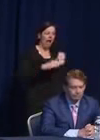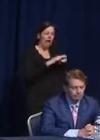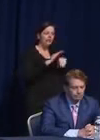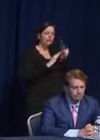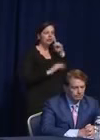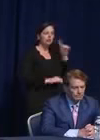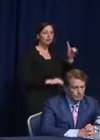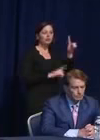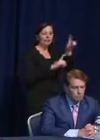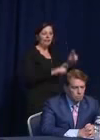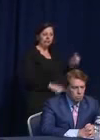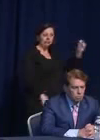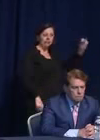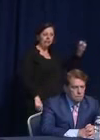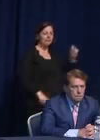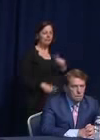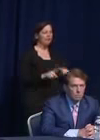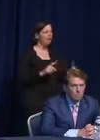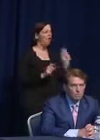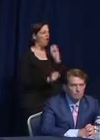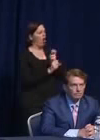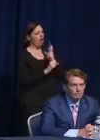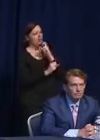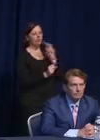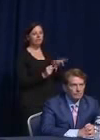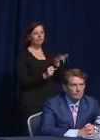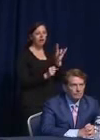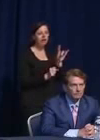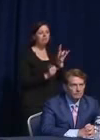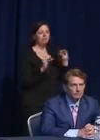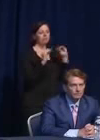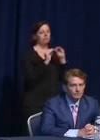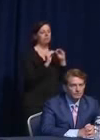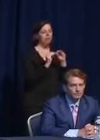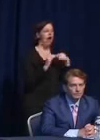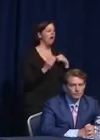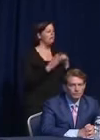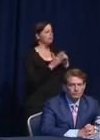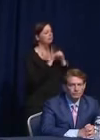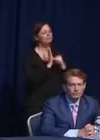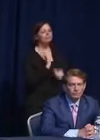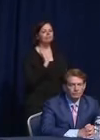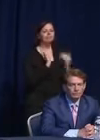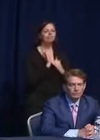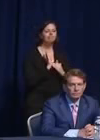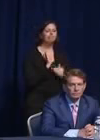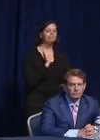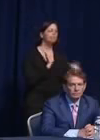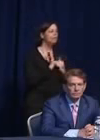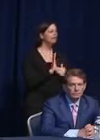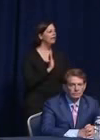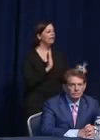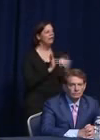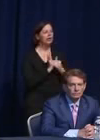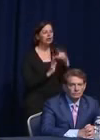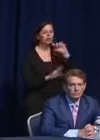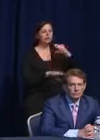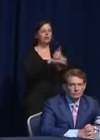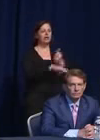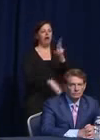state. I think I had overstated how long it would take to get that